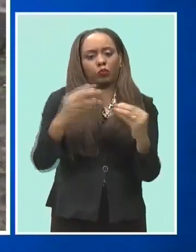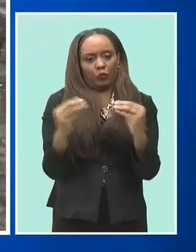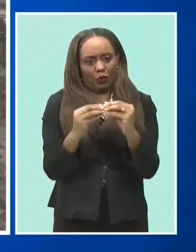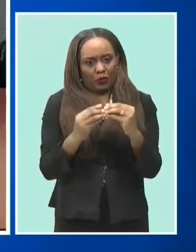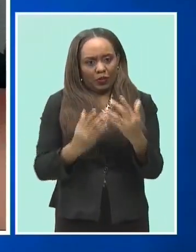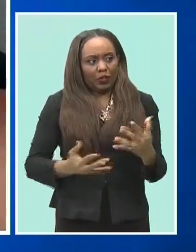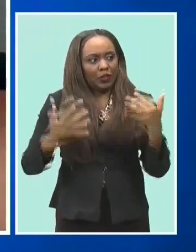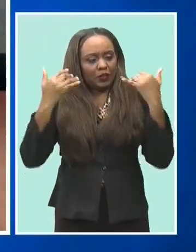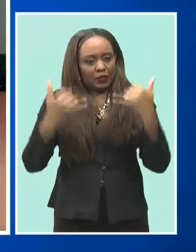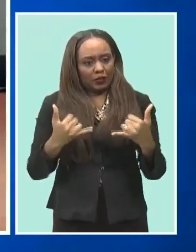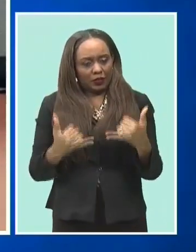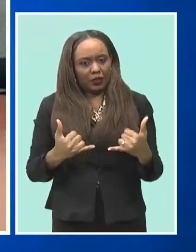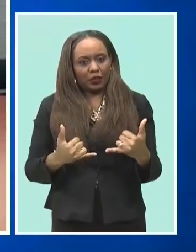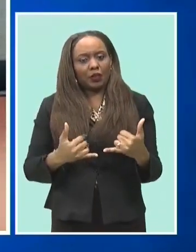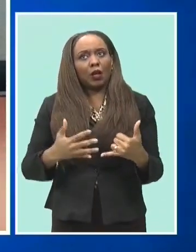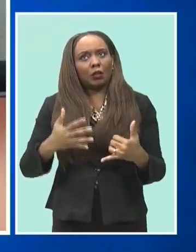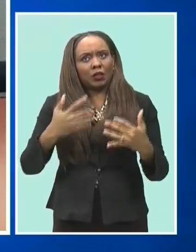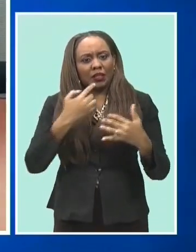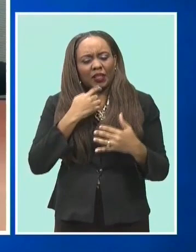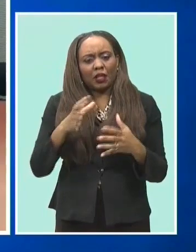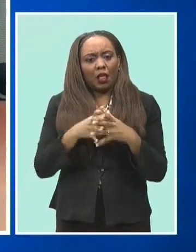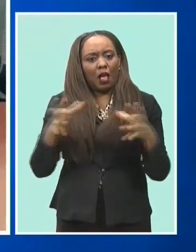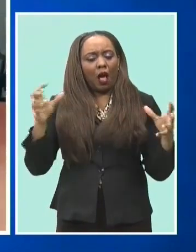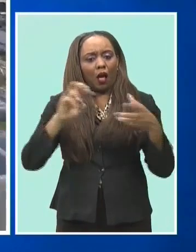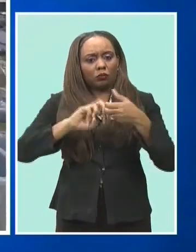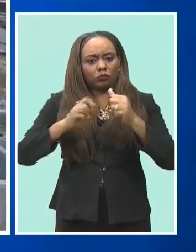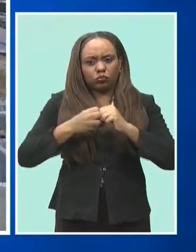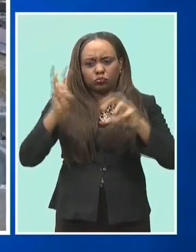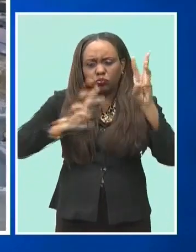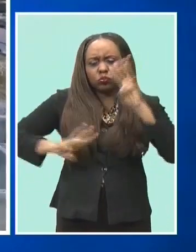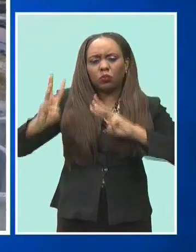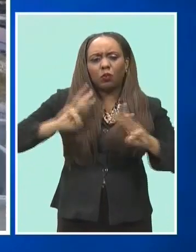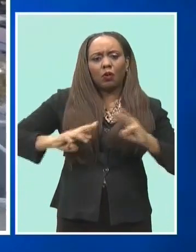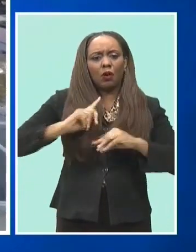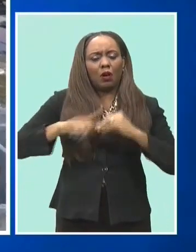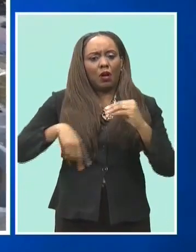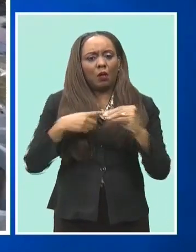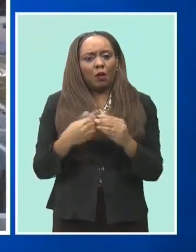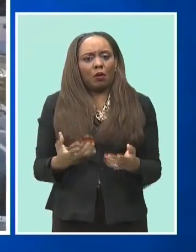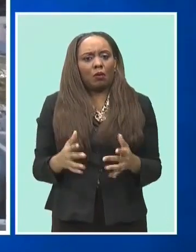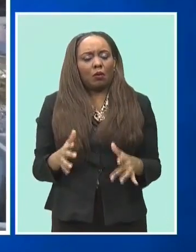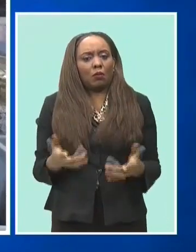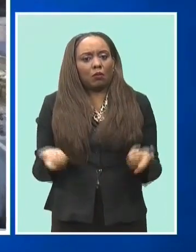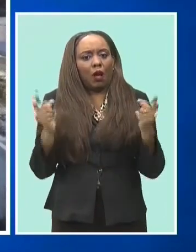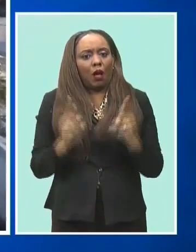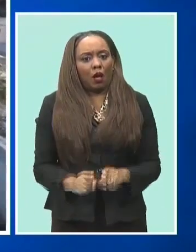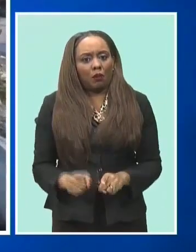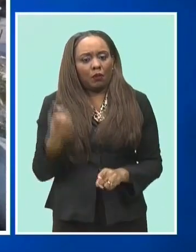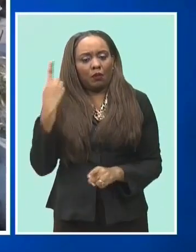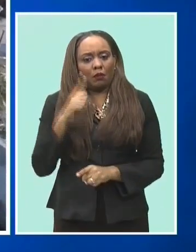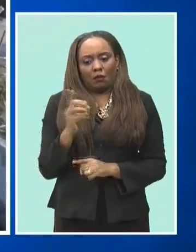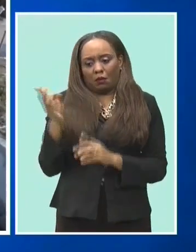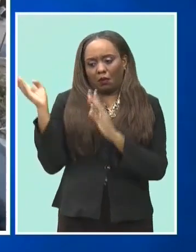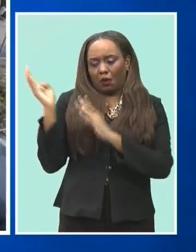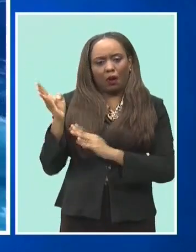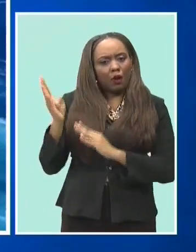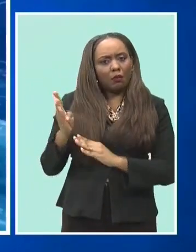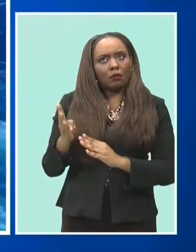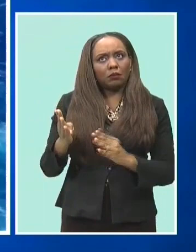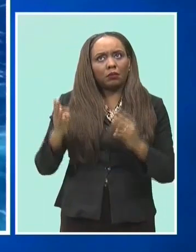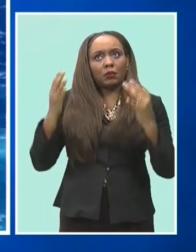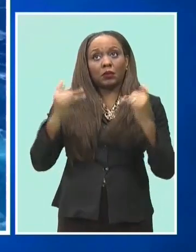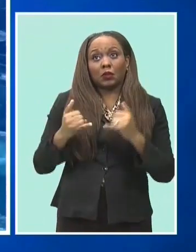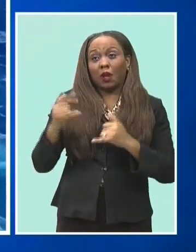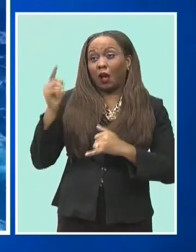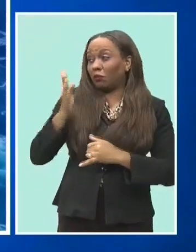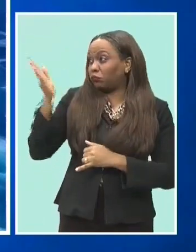NEMA Director Captain Stephen Russell says there is real concern for vulnerabilities in the Northern Islands. There's the risky glass window bridge in Eleuthera